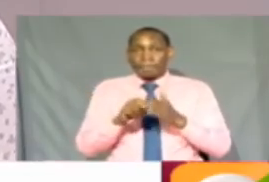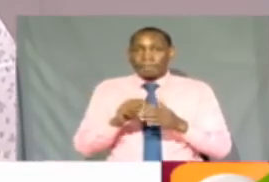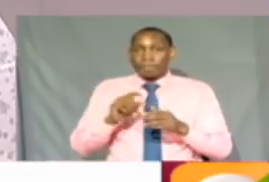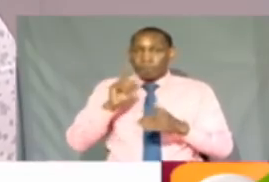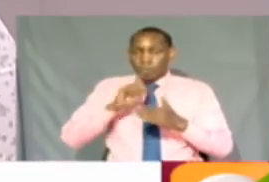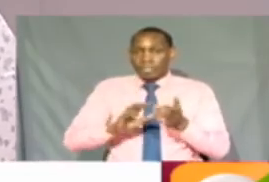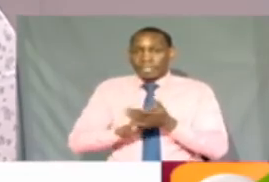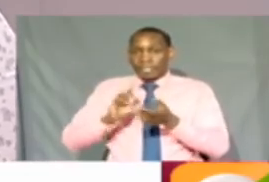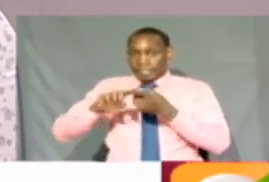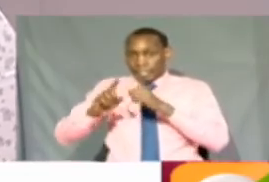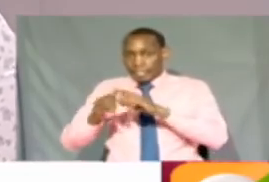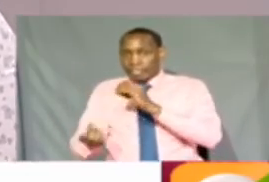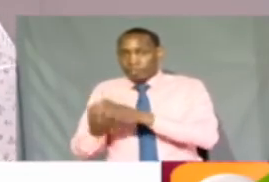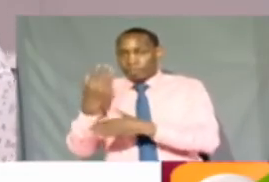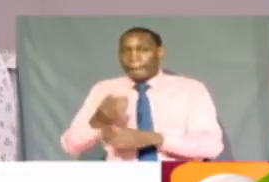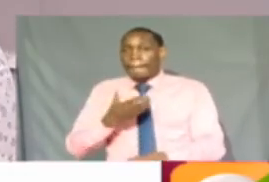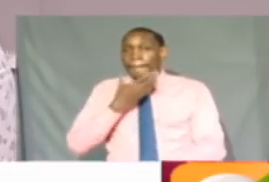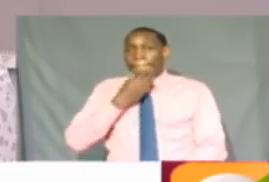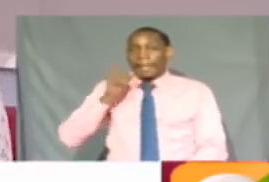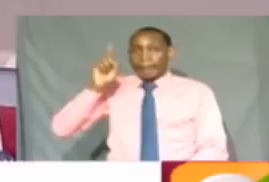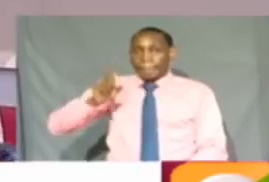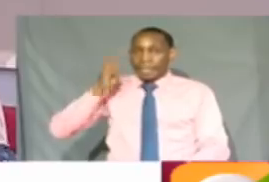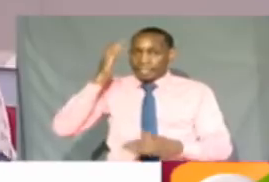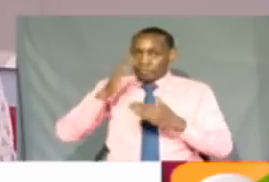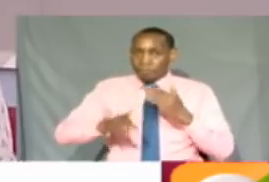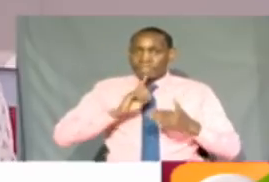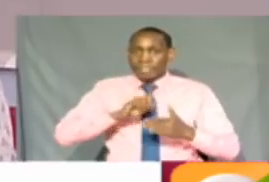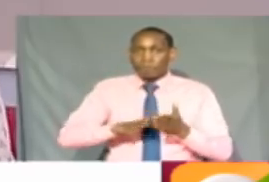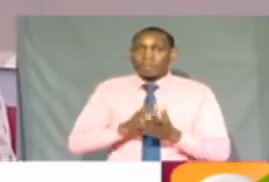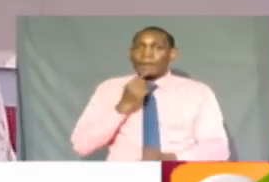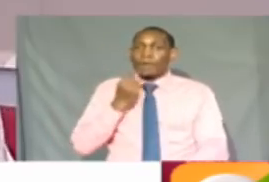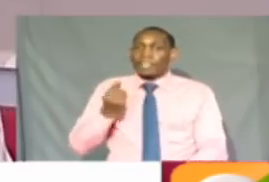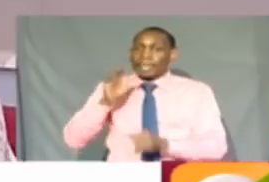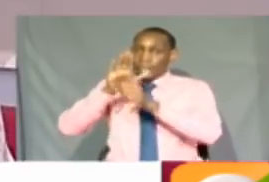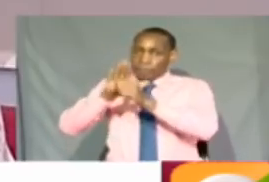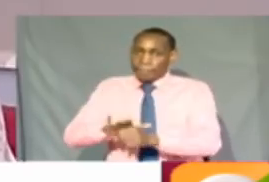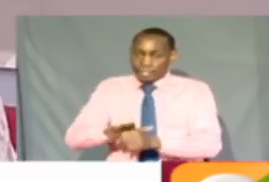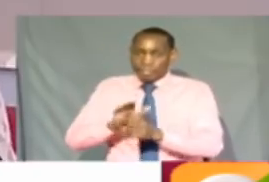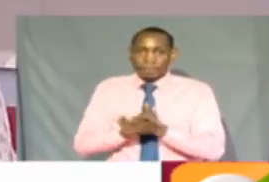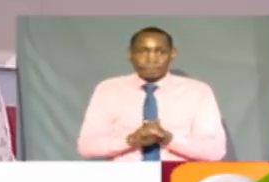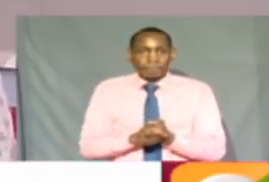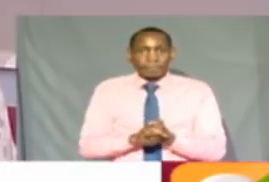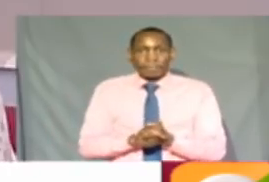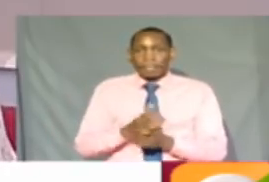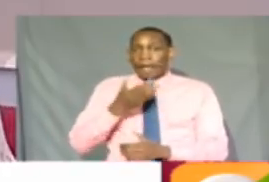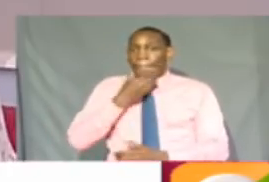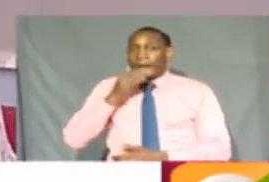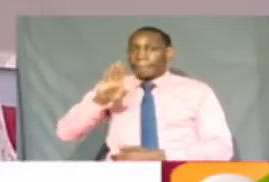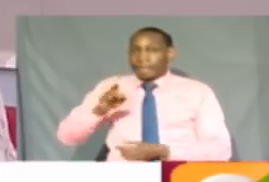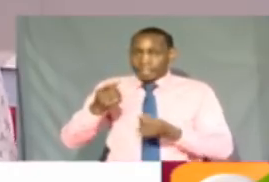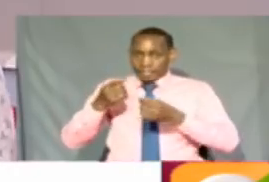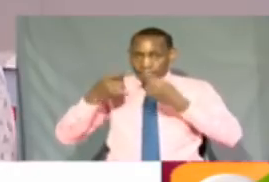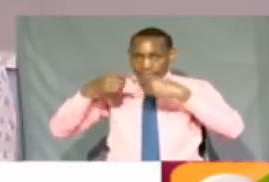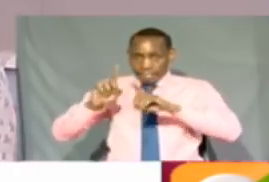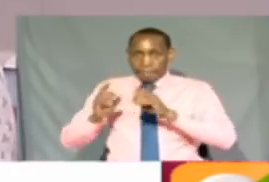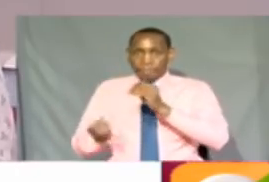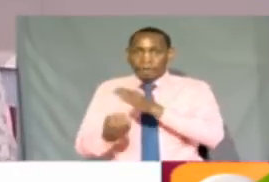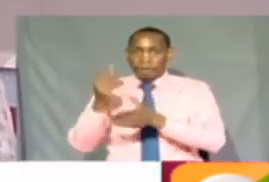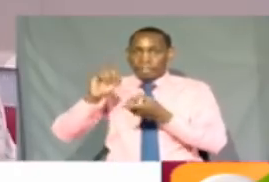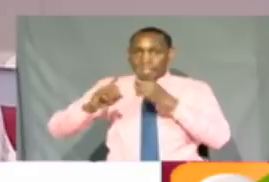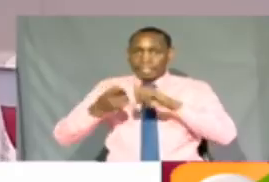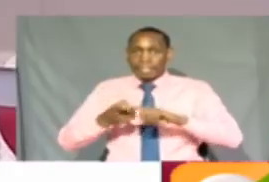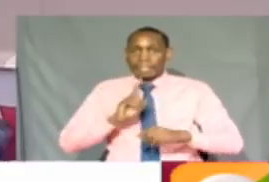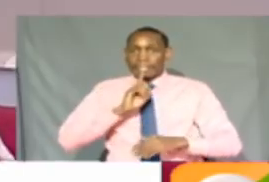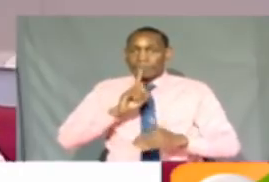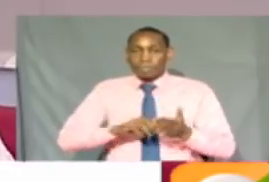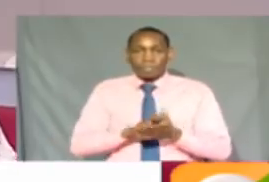on the first day. Yeah. And men need to stop. Men need to stop saying, boy child, amekaliwa, no magicalia. As a man, you set the standard. Mm. If day one you tell me to